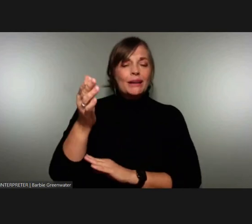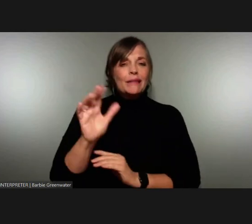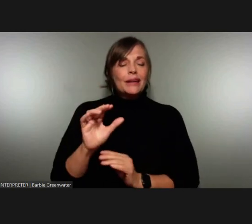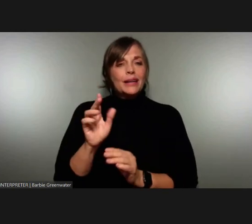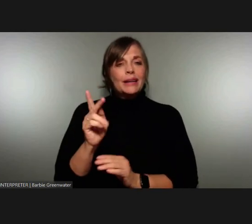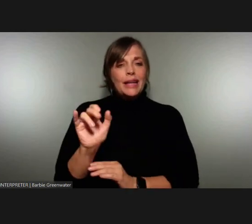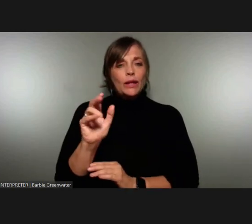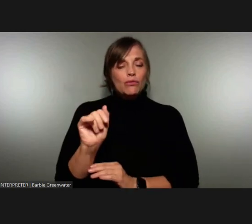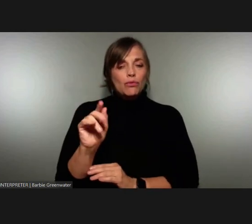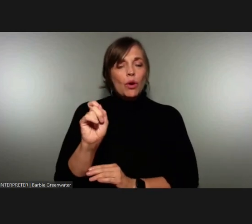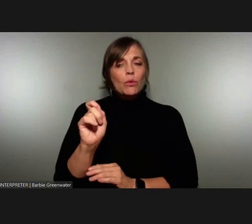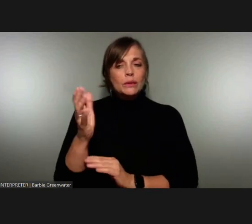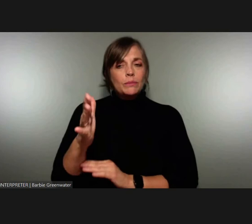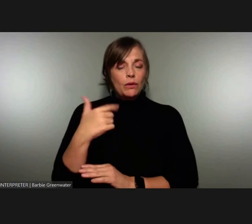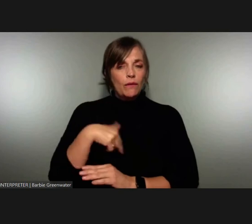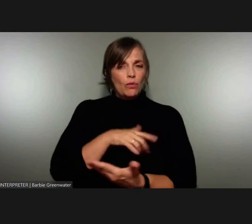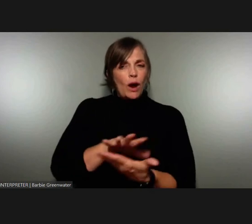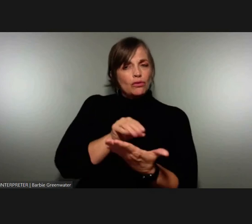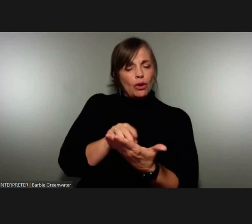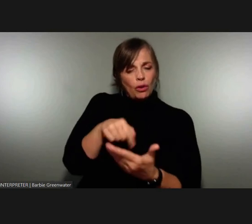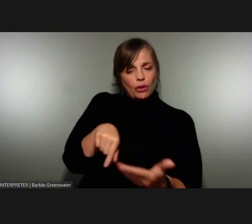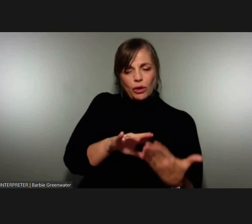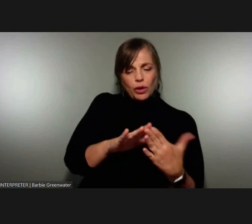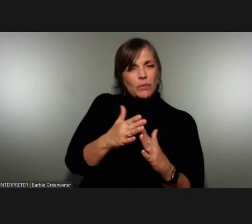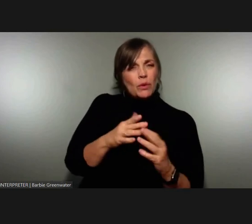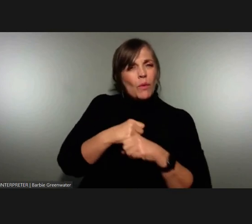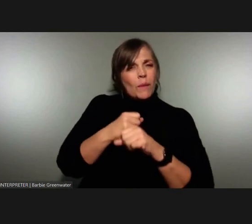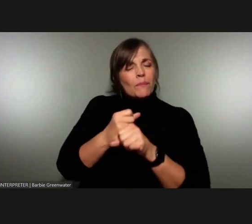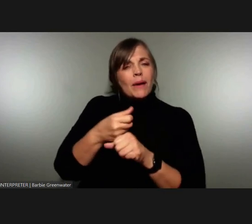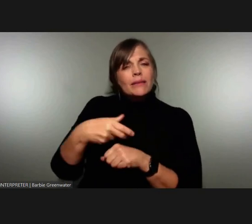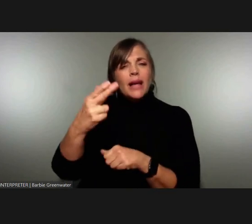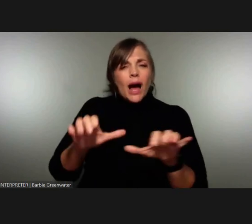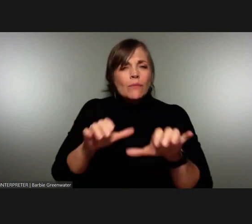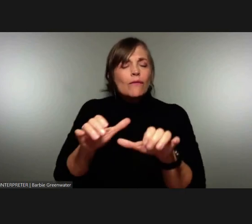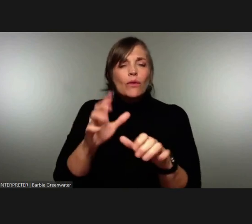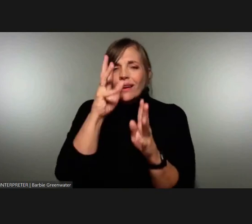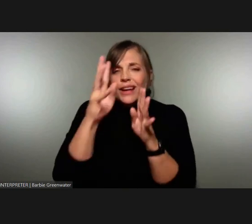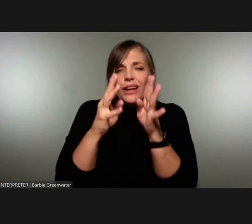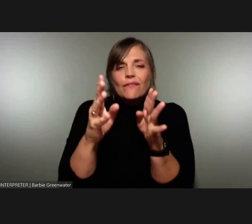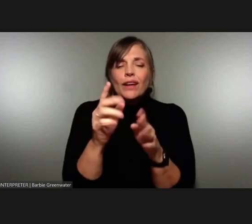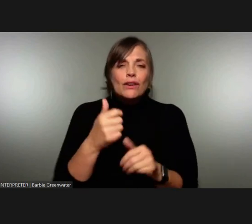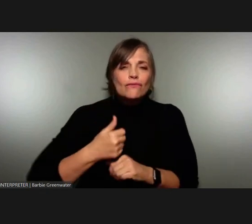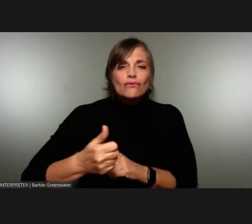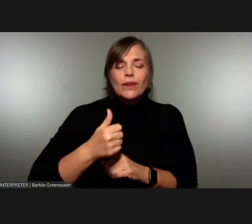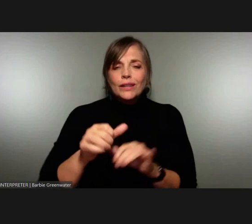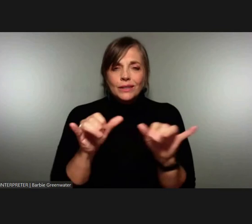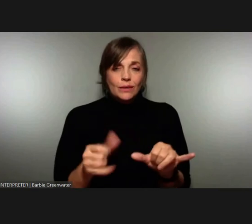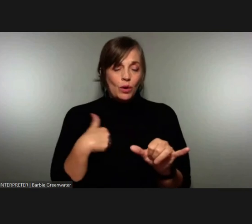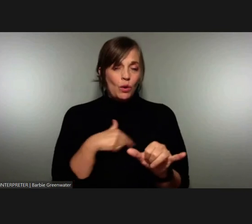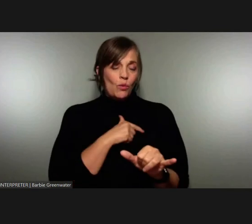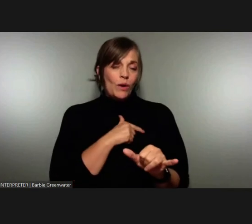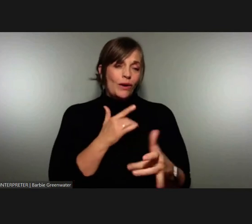what makes a high-performing, innovative transit system. And we are excited and honored that Mark Aesch